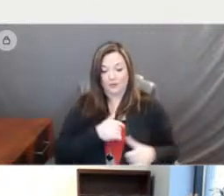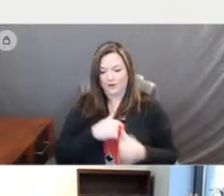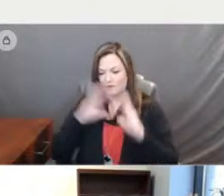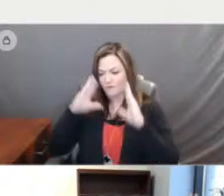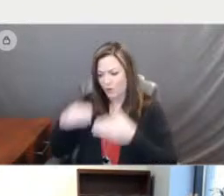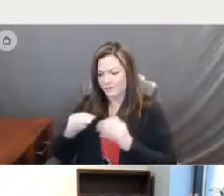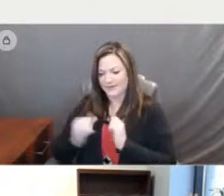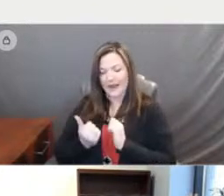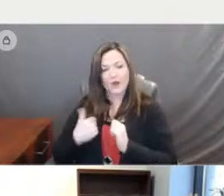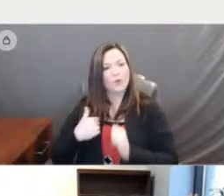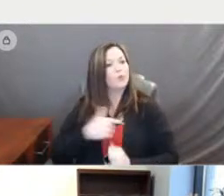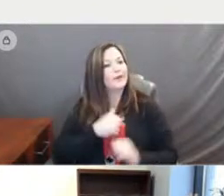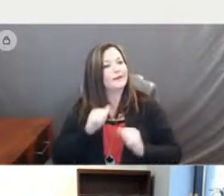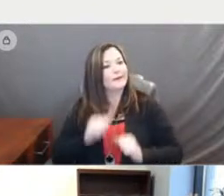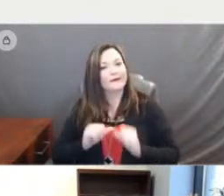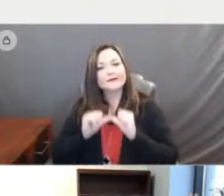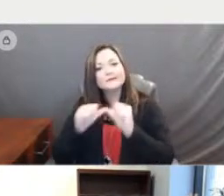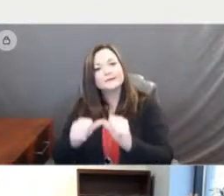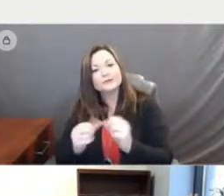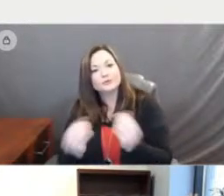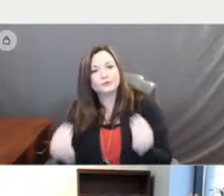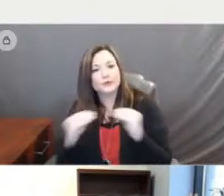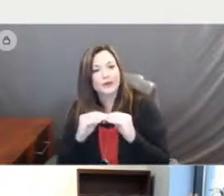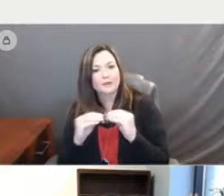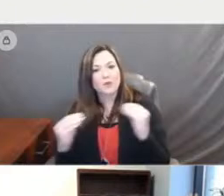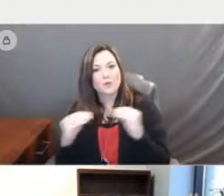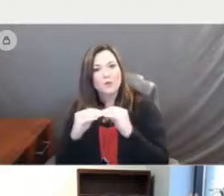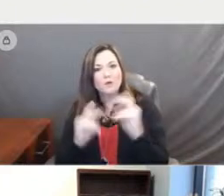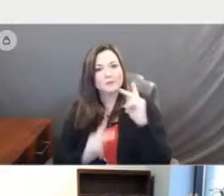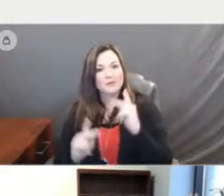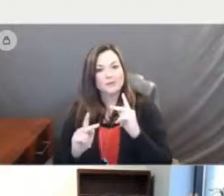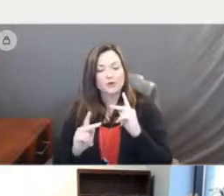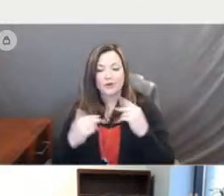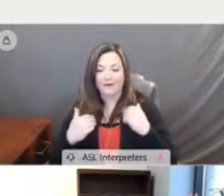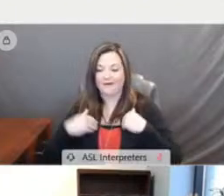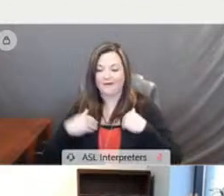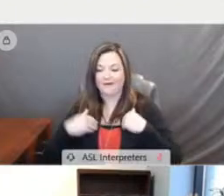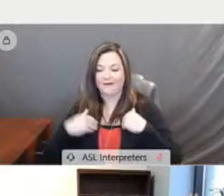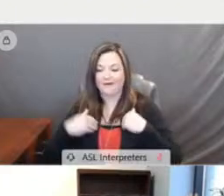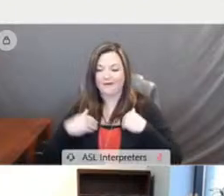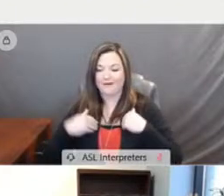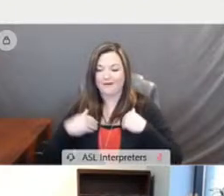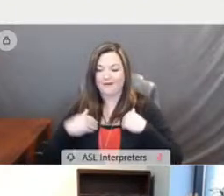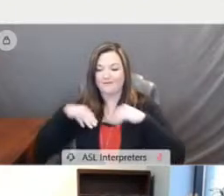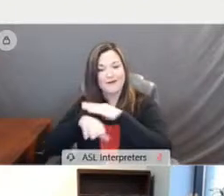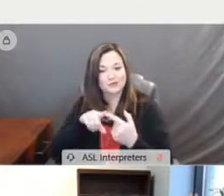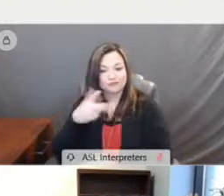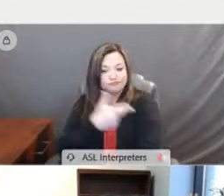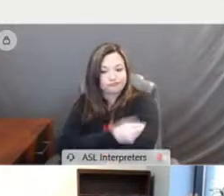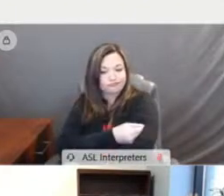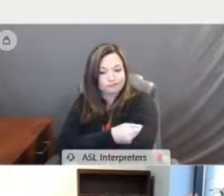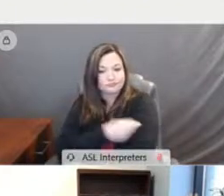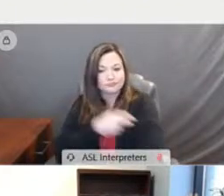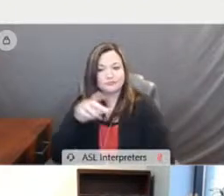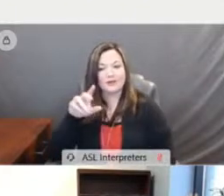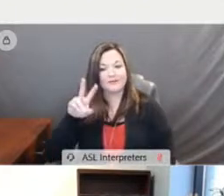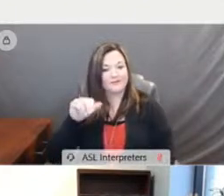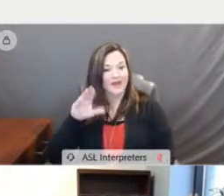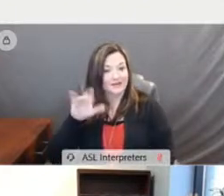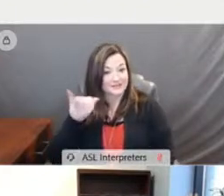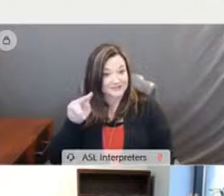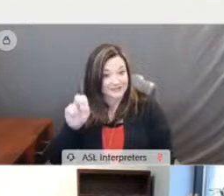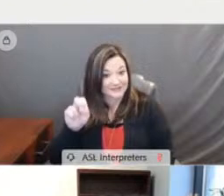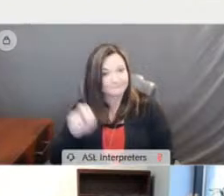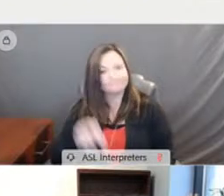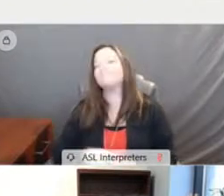continue to have more individuals access to the vaccine and to take the vaccine. We clearly